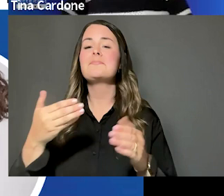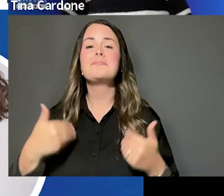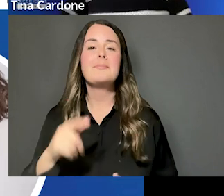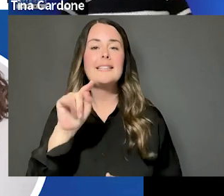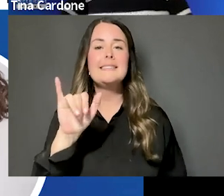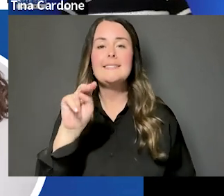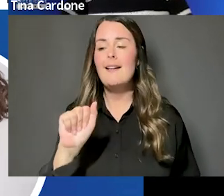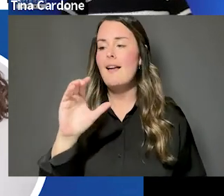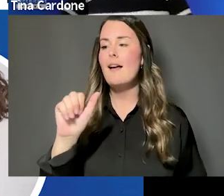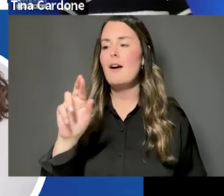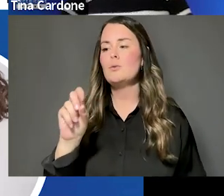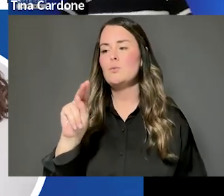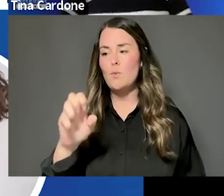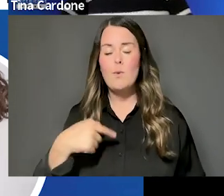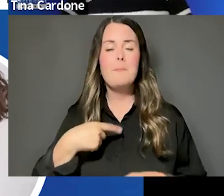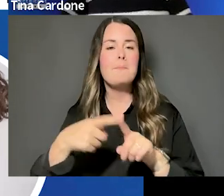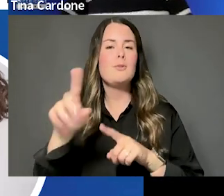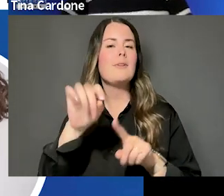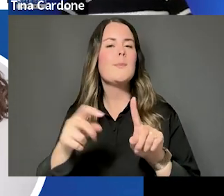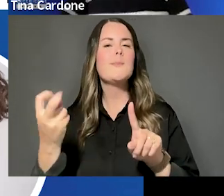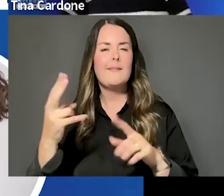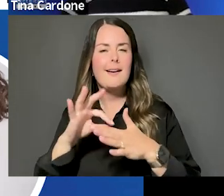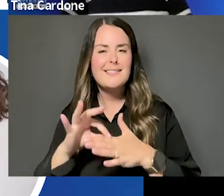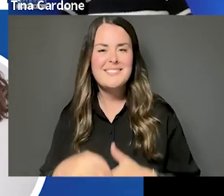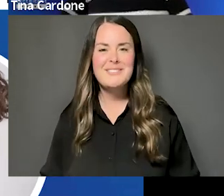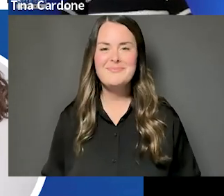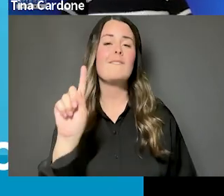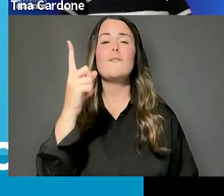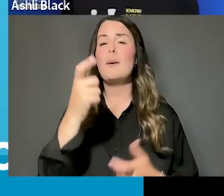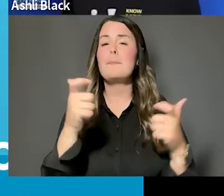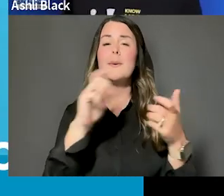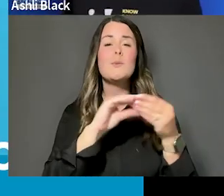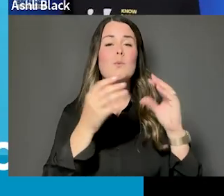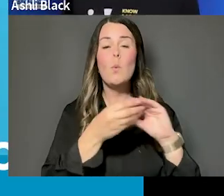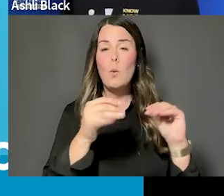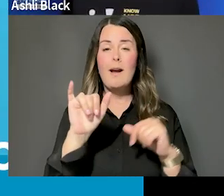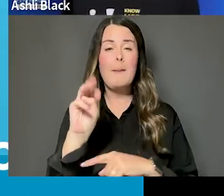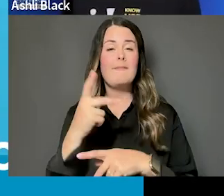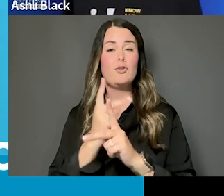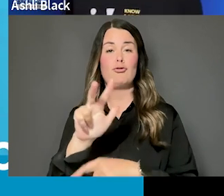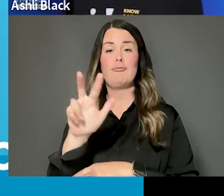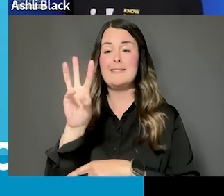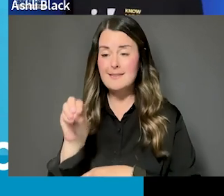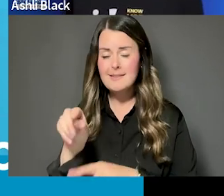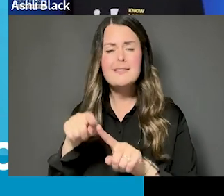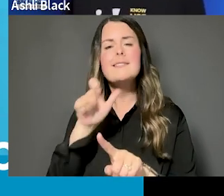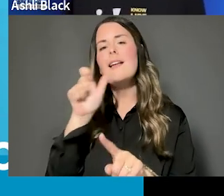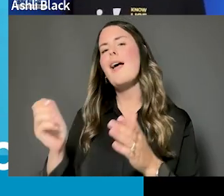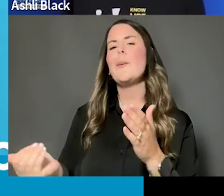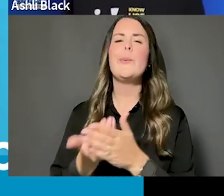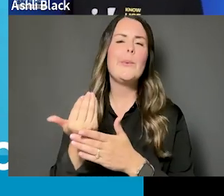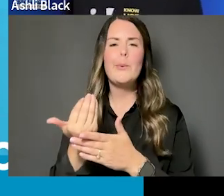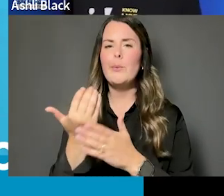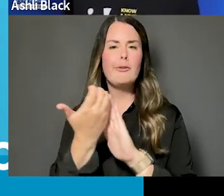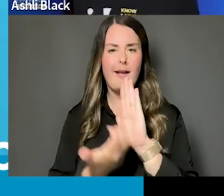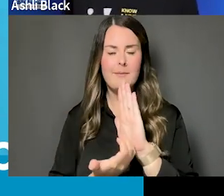am Tina Cardone. I'm a specialist on the 912 content team. Our first big story is that IM version 360 is